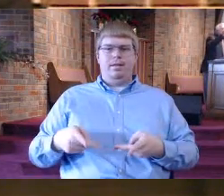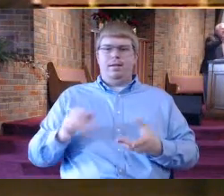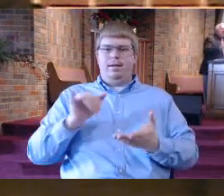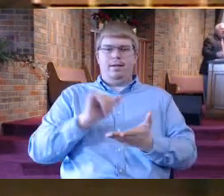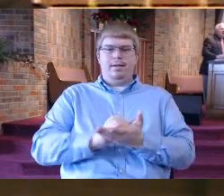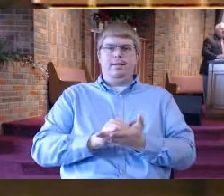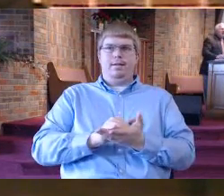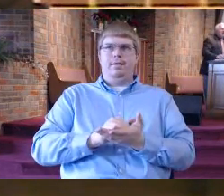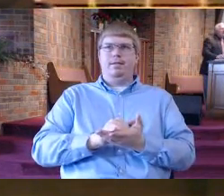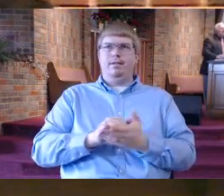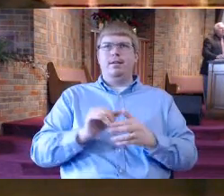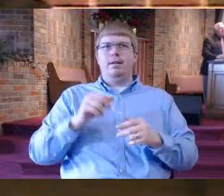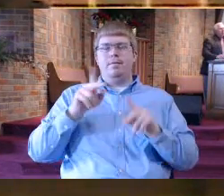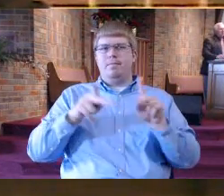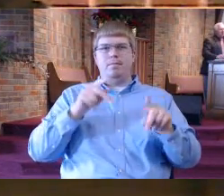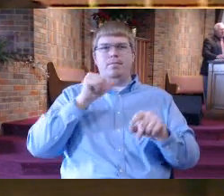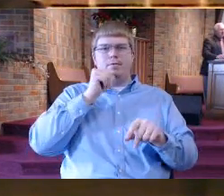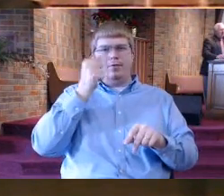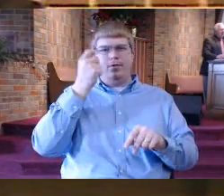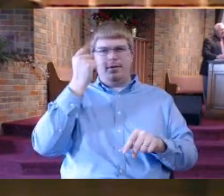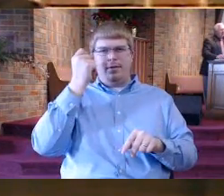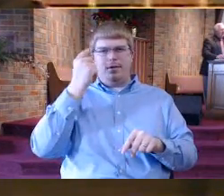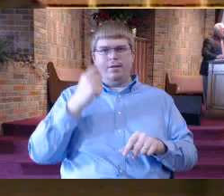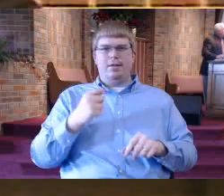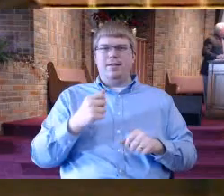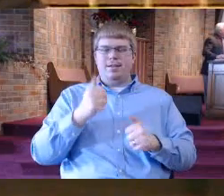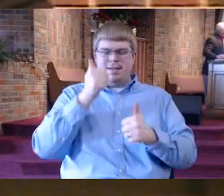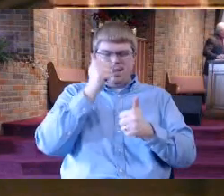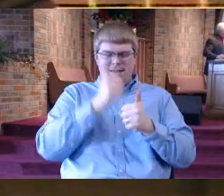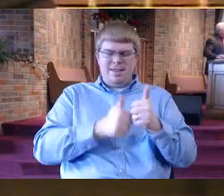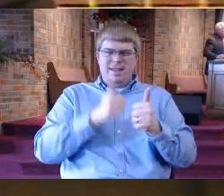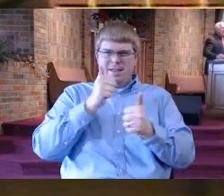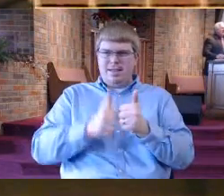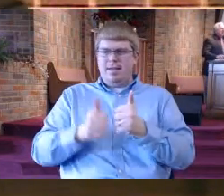message is not heard. Every person, every